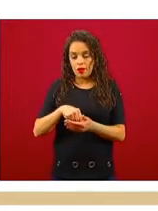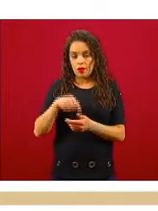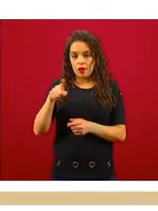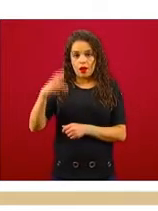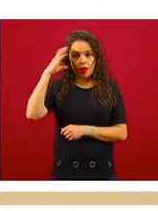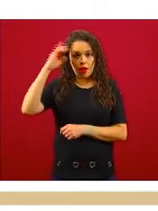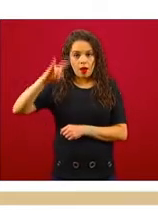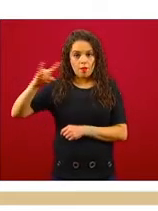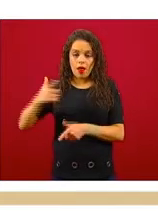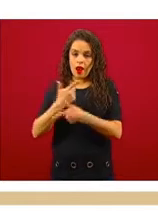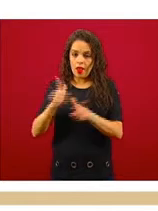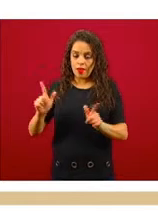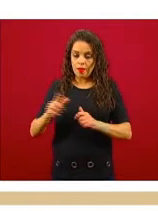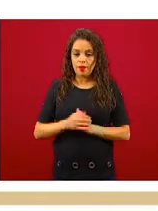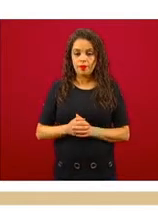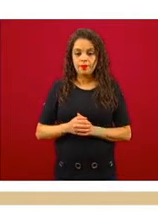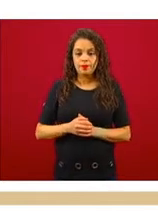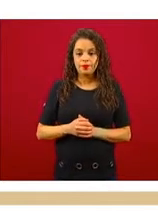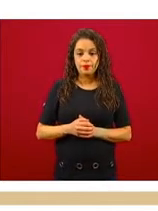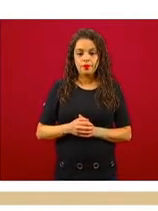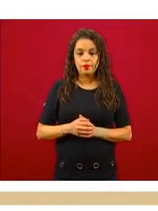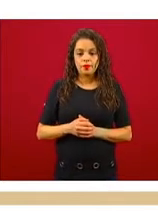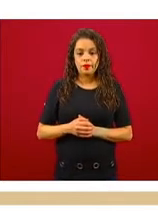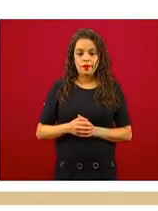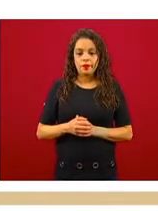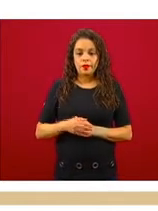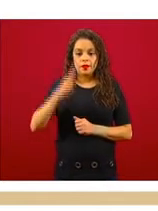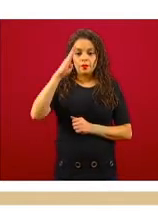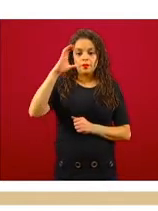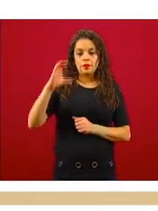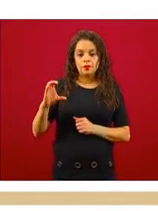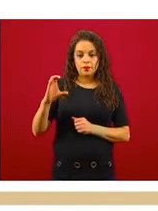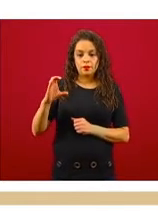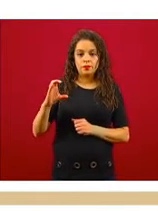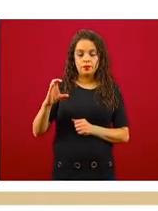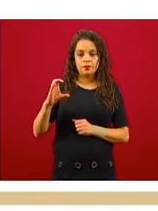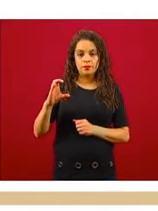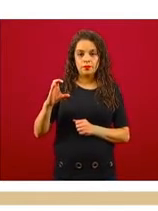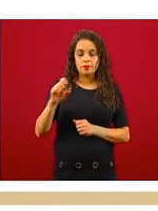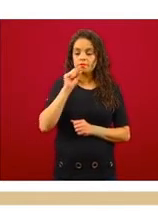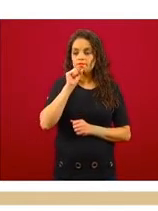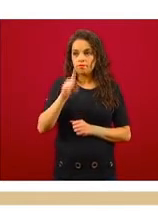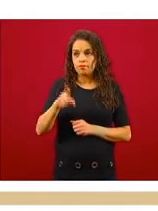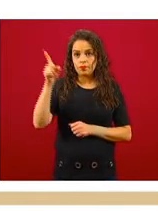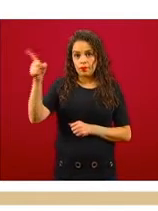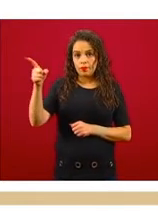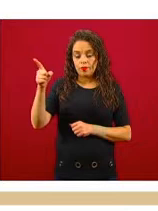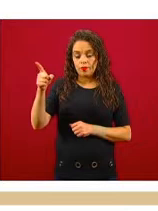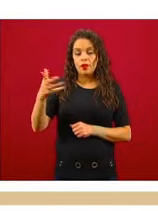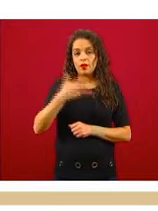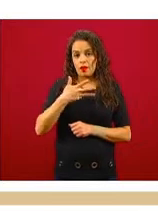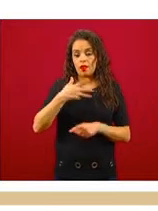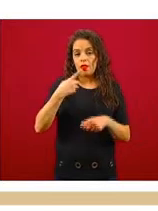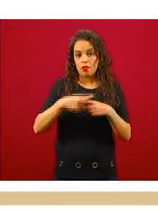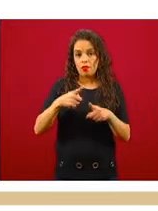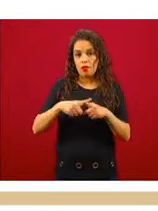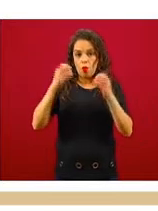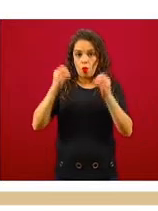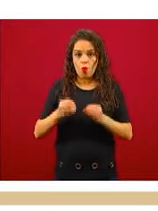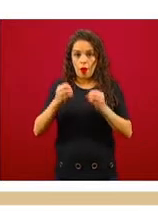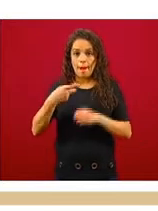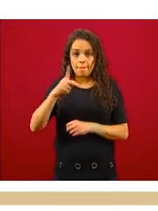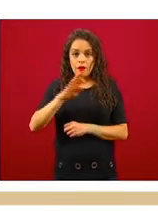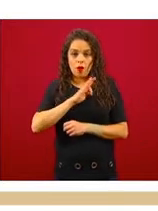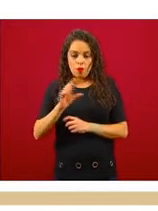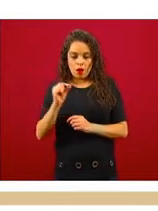that México, there Baja are always California available beds. Hidalgo Mexico en su momento City, eran estados que Mexico ya State, Baja venían teniendo California, esta and actividad, Hidalgo aunque se ha are podido states that nivelar en at